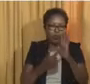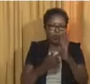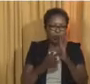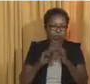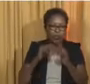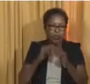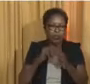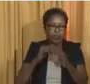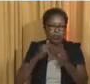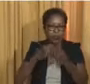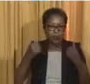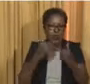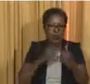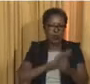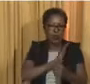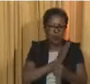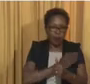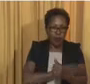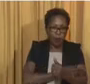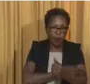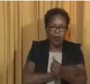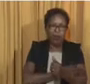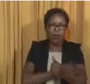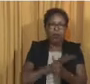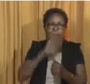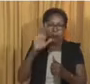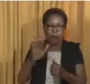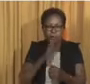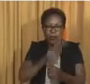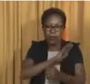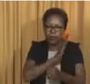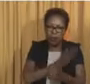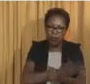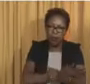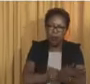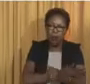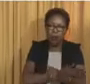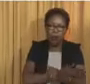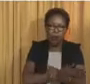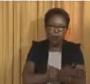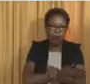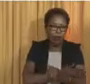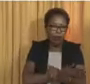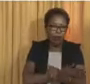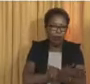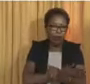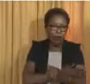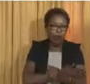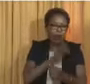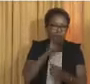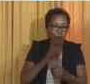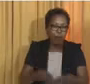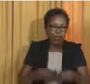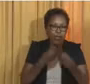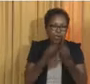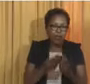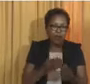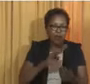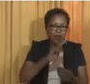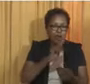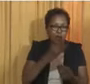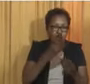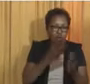by vesting legislative power in the legislature, to create a fourth pathway within the scheme